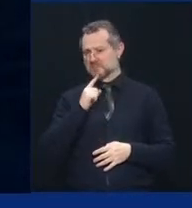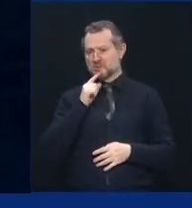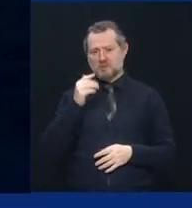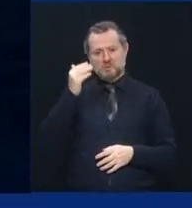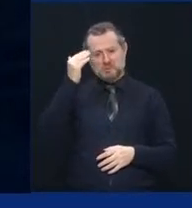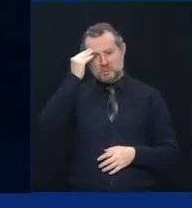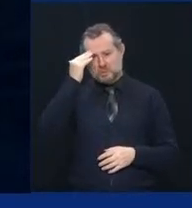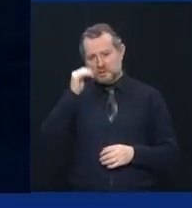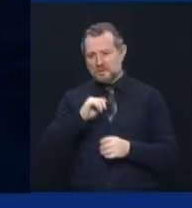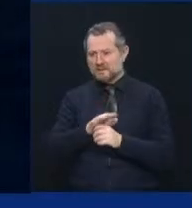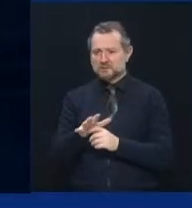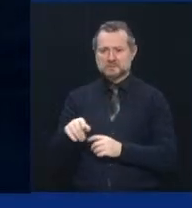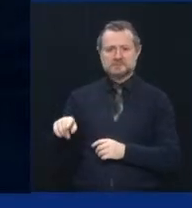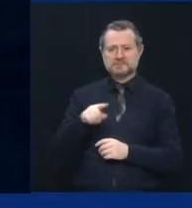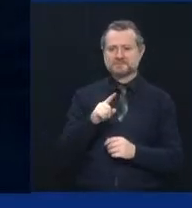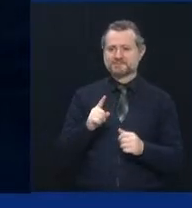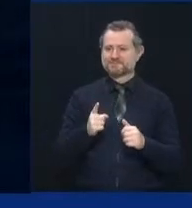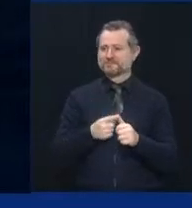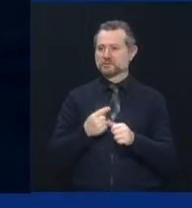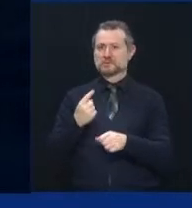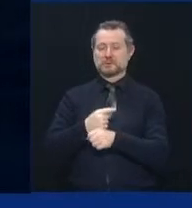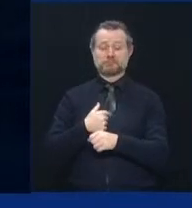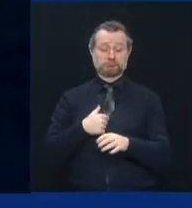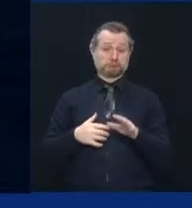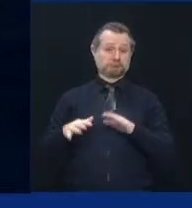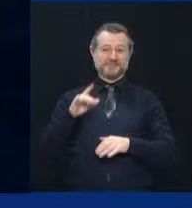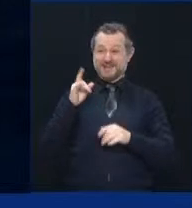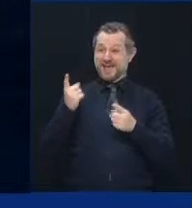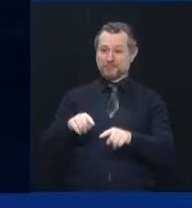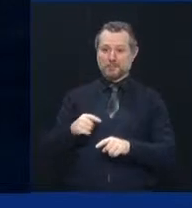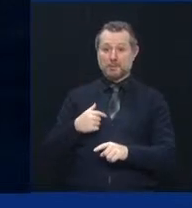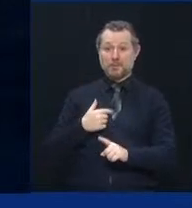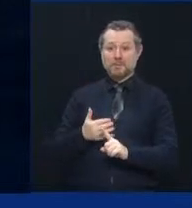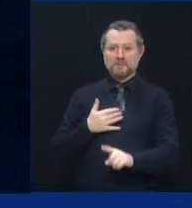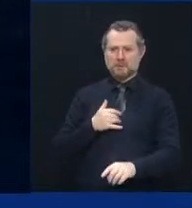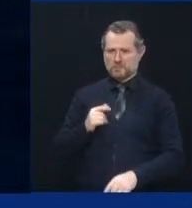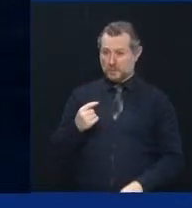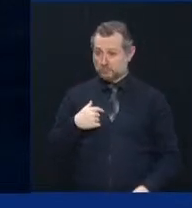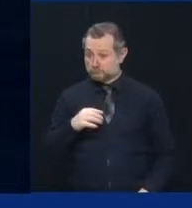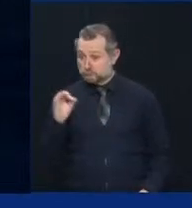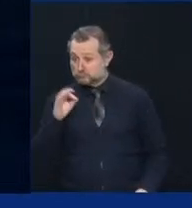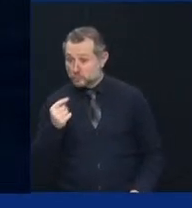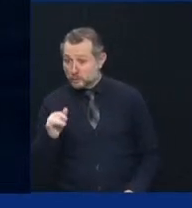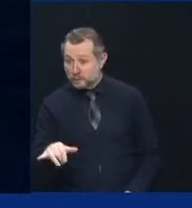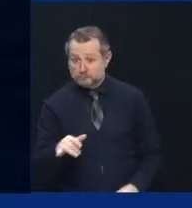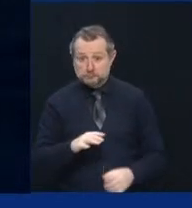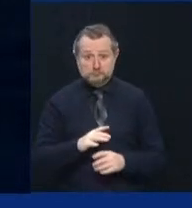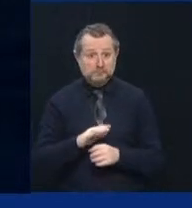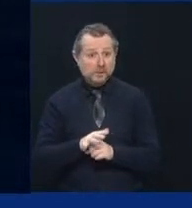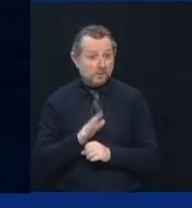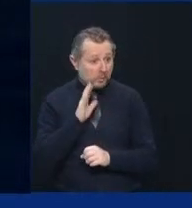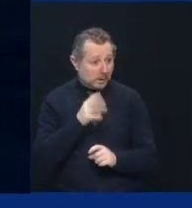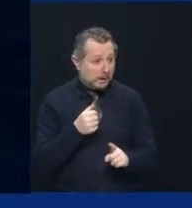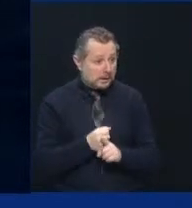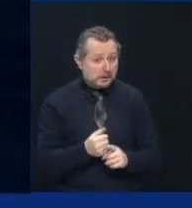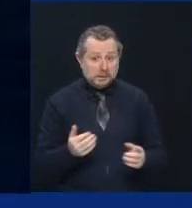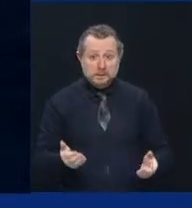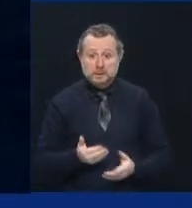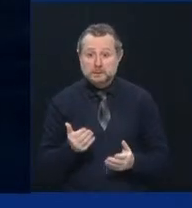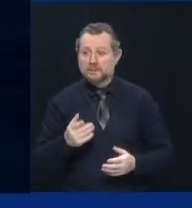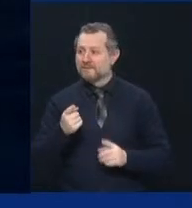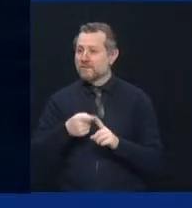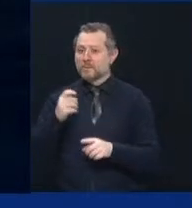honest. From before day one, we didn't know that COVID was coming here from Europe for